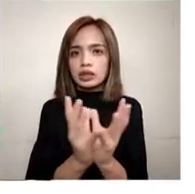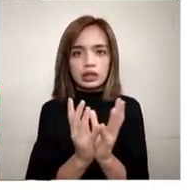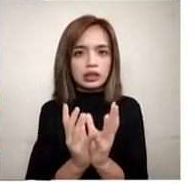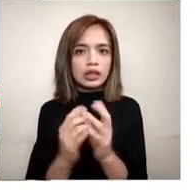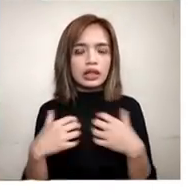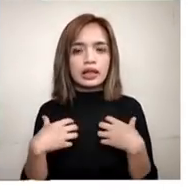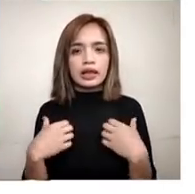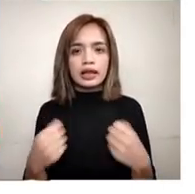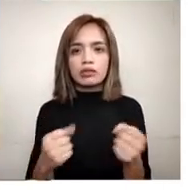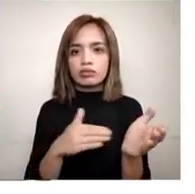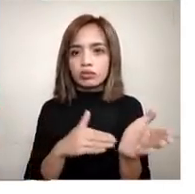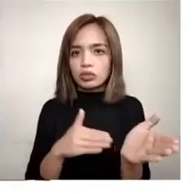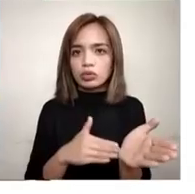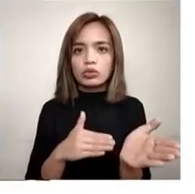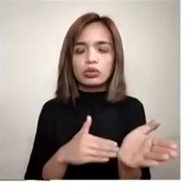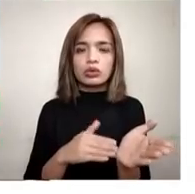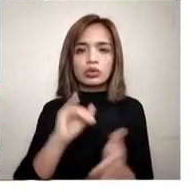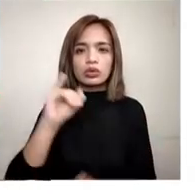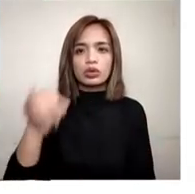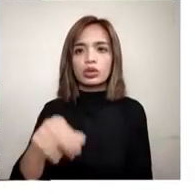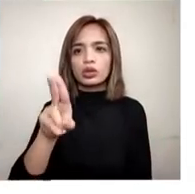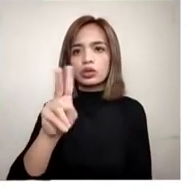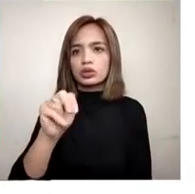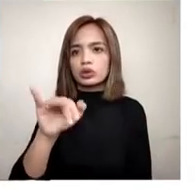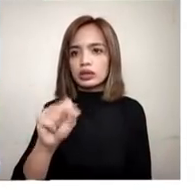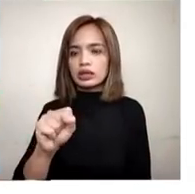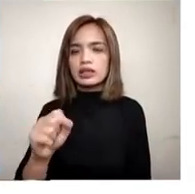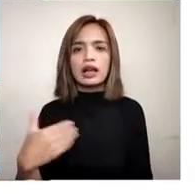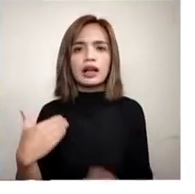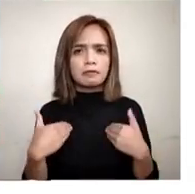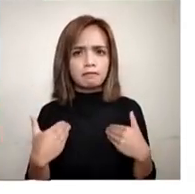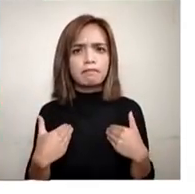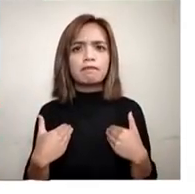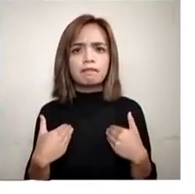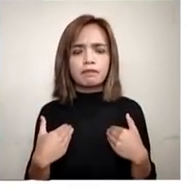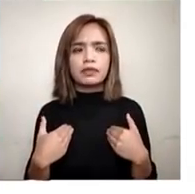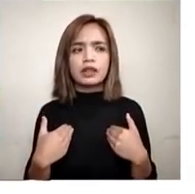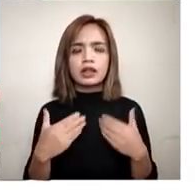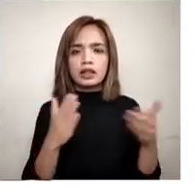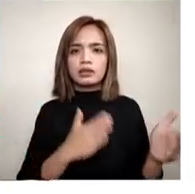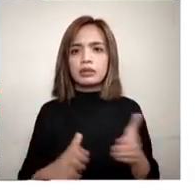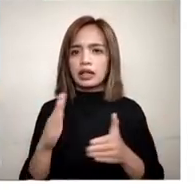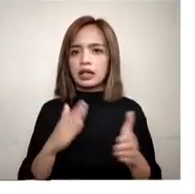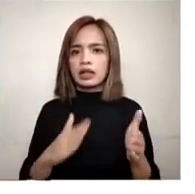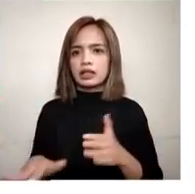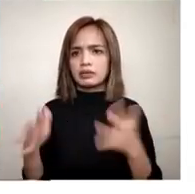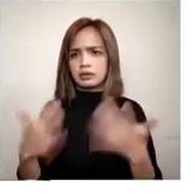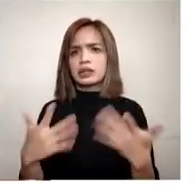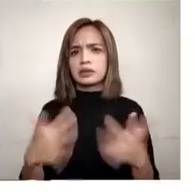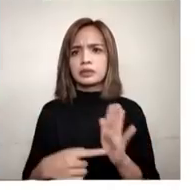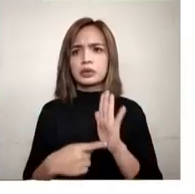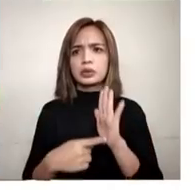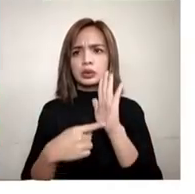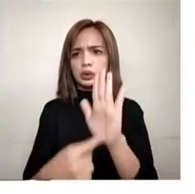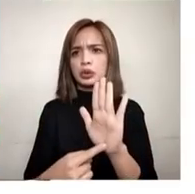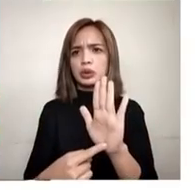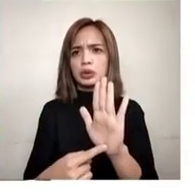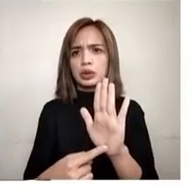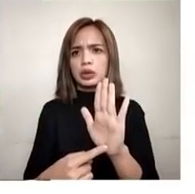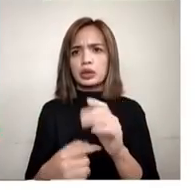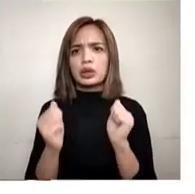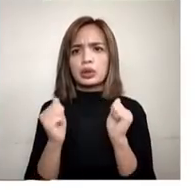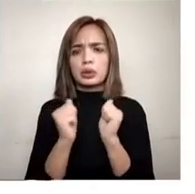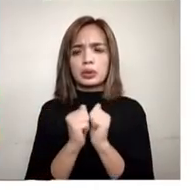physician, Dr. Junice Melgar. And we have come up with an agenda and we have presented it to some of the